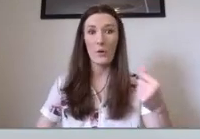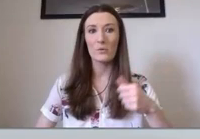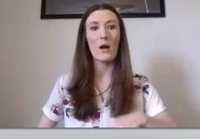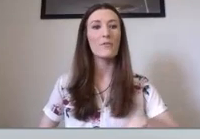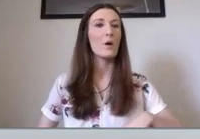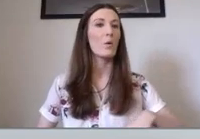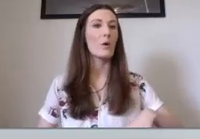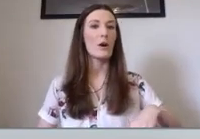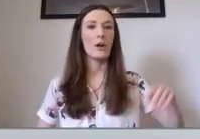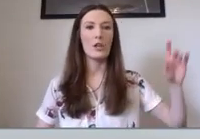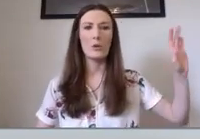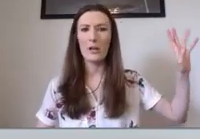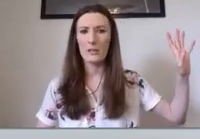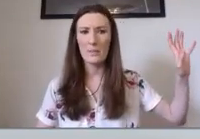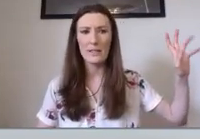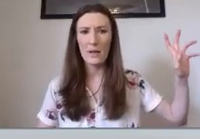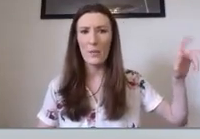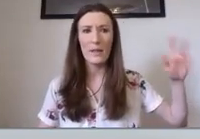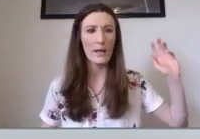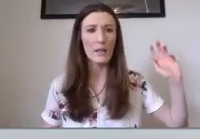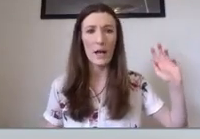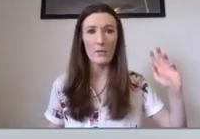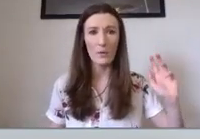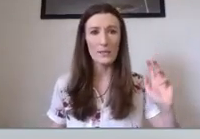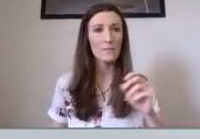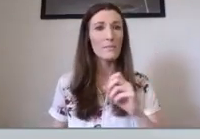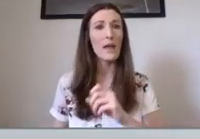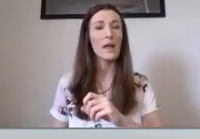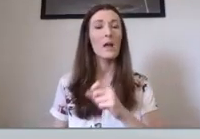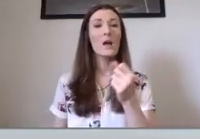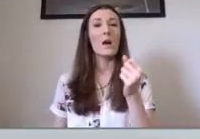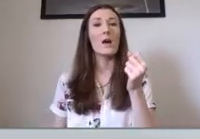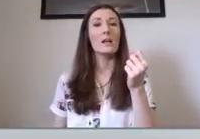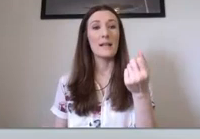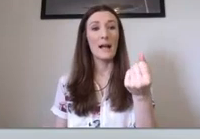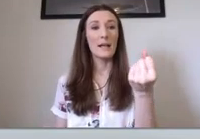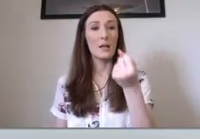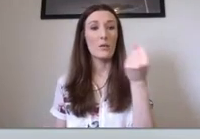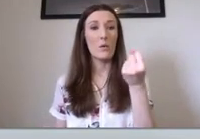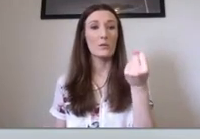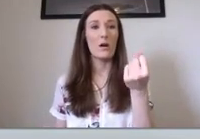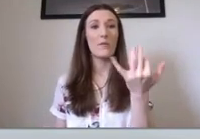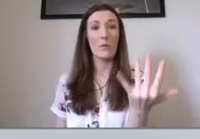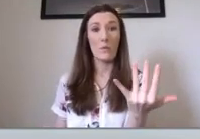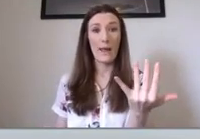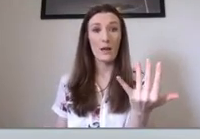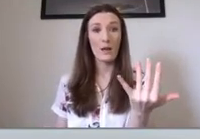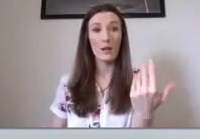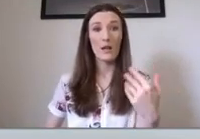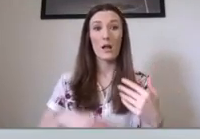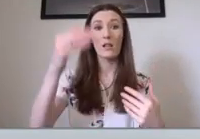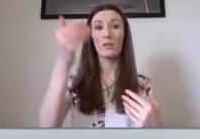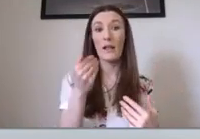your phone goes off or you hear something down the way, like a loud noise, okay, sign, either hold on or